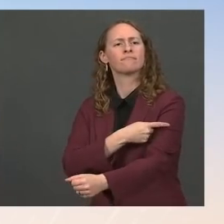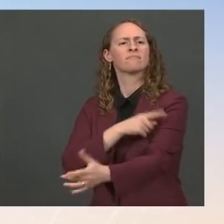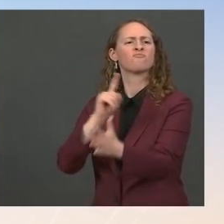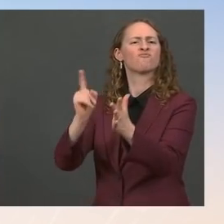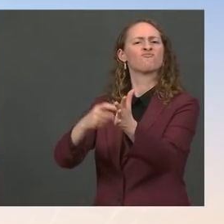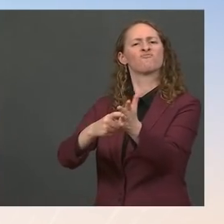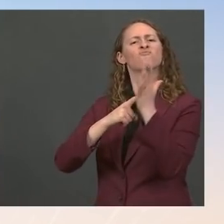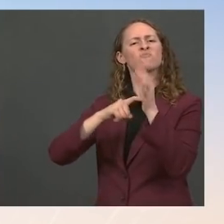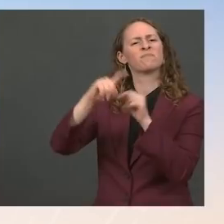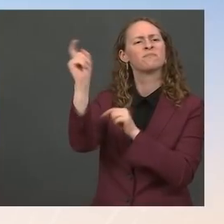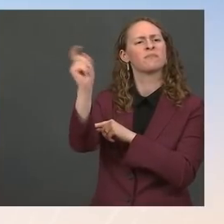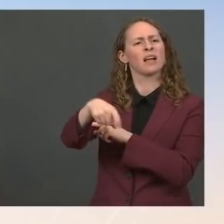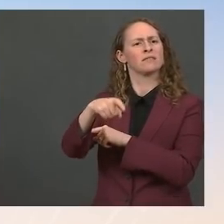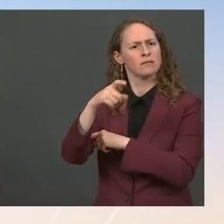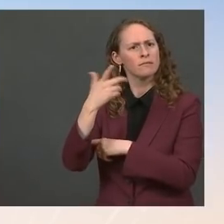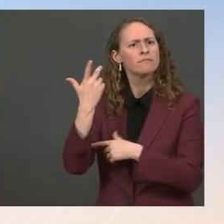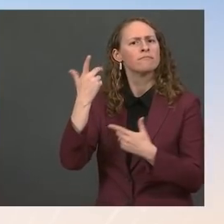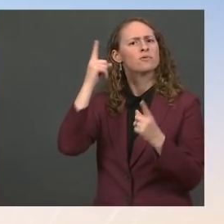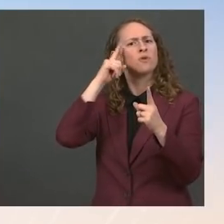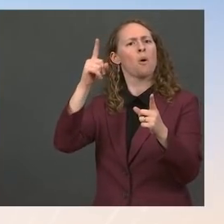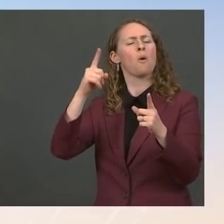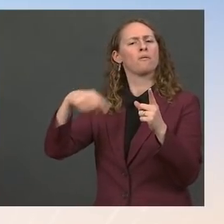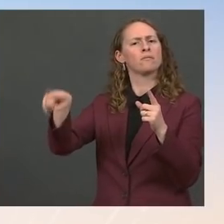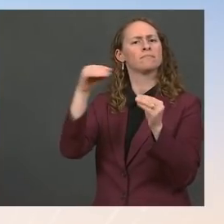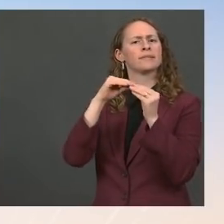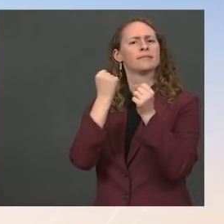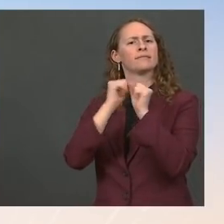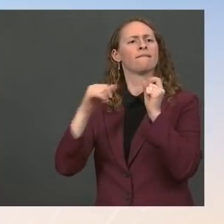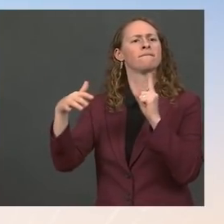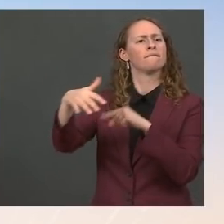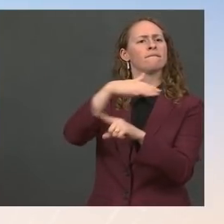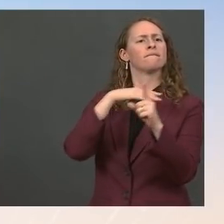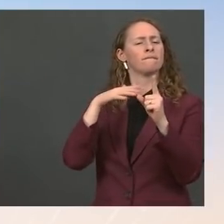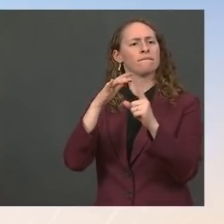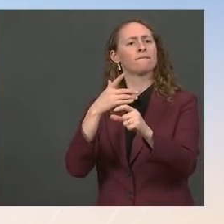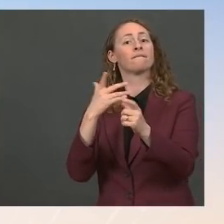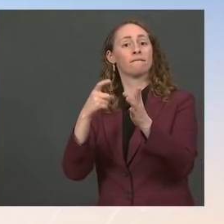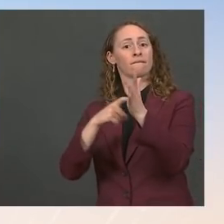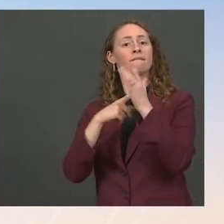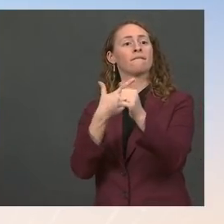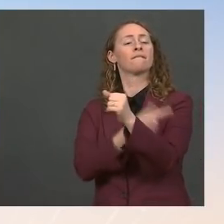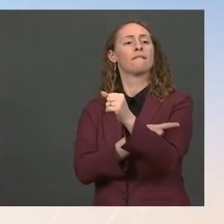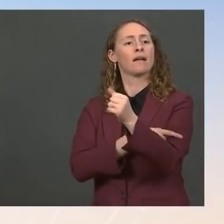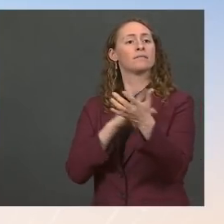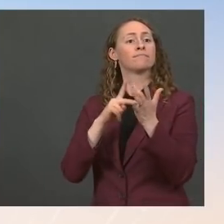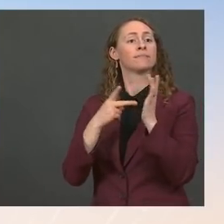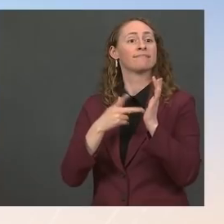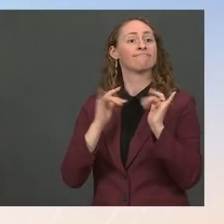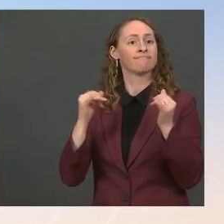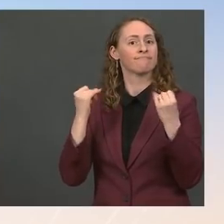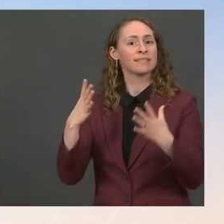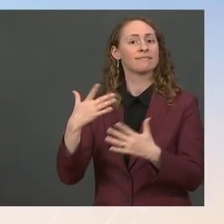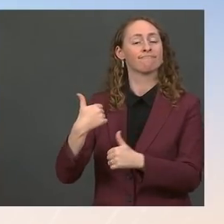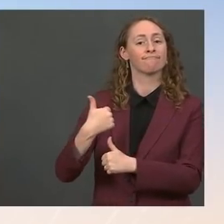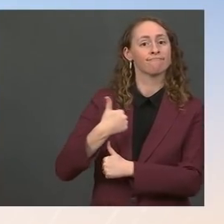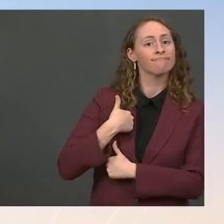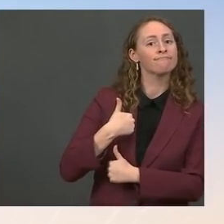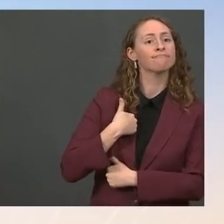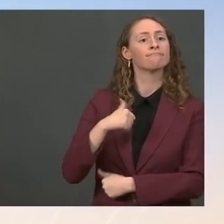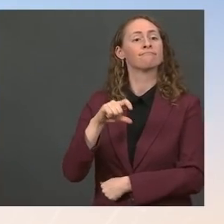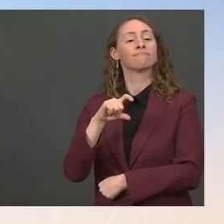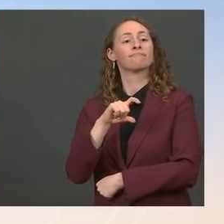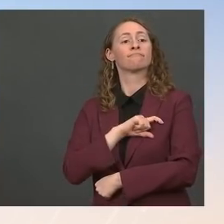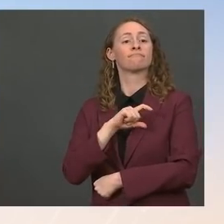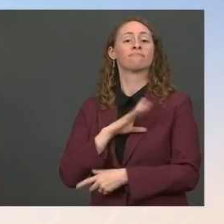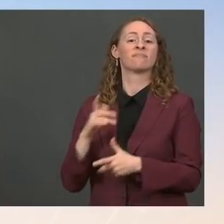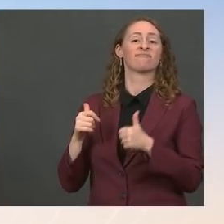is to make people safer, but a vaccine mandate also means tons of police and military may walk off the job,